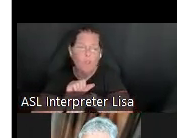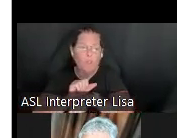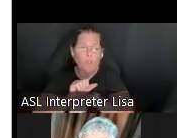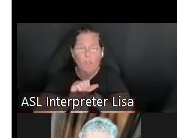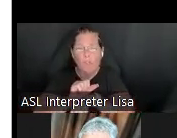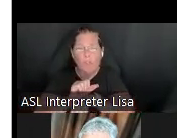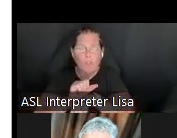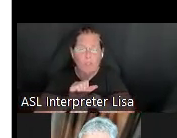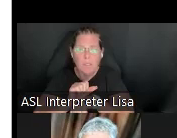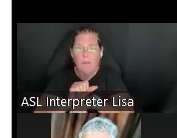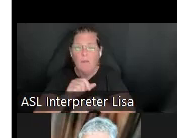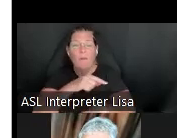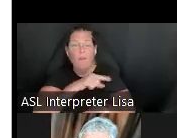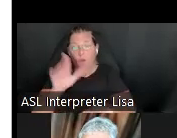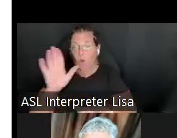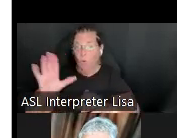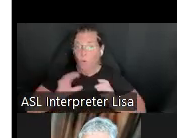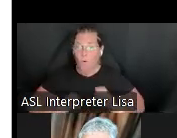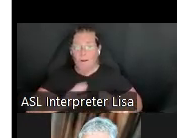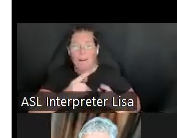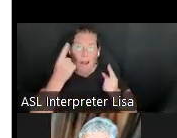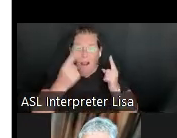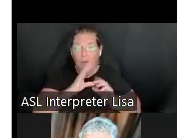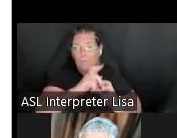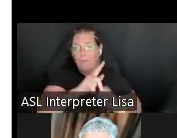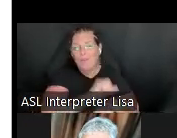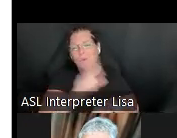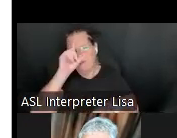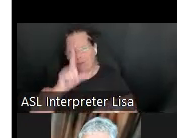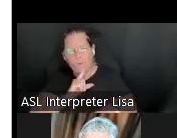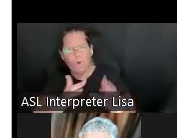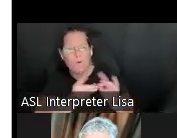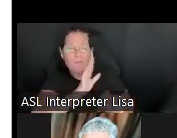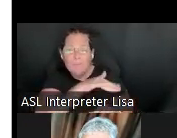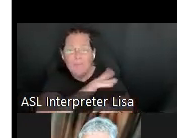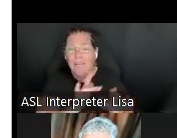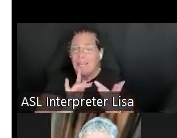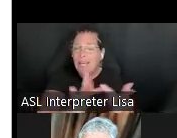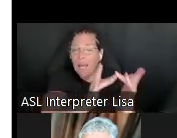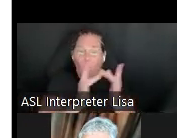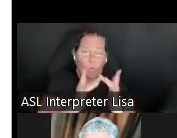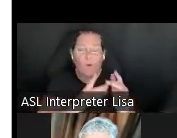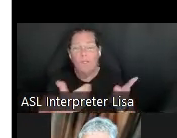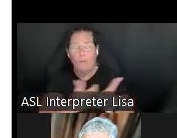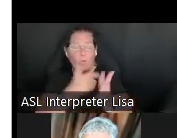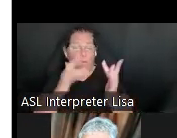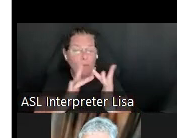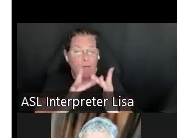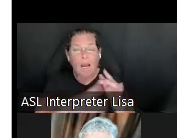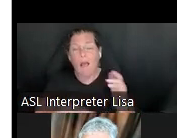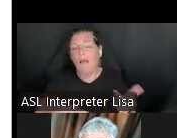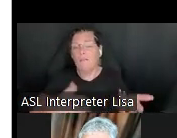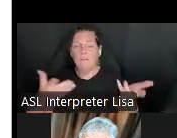of your clients who are considering getting back to work that networking and making new contacts and meeting